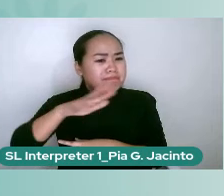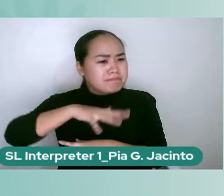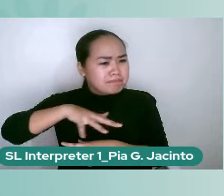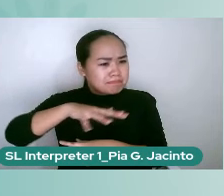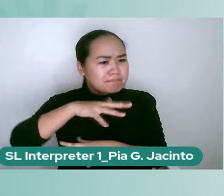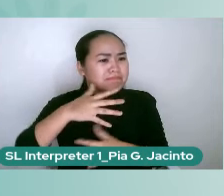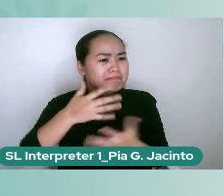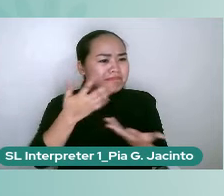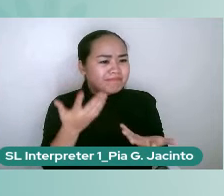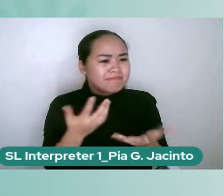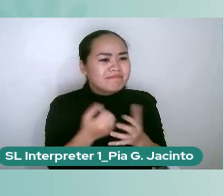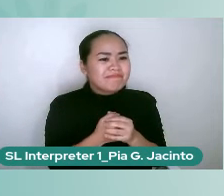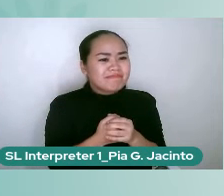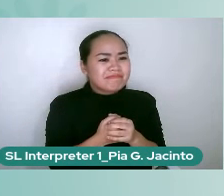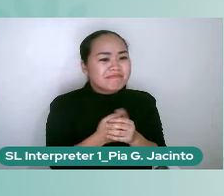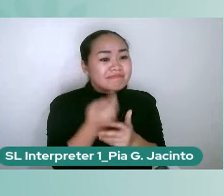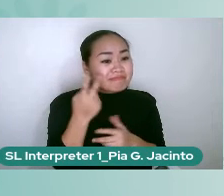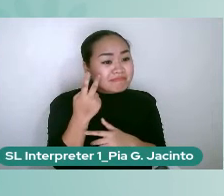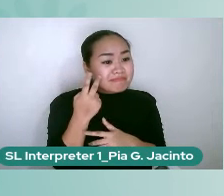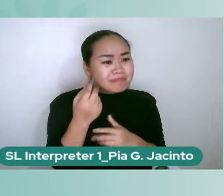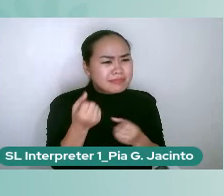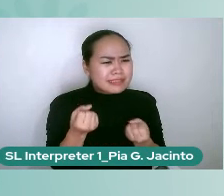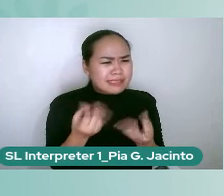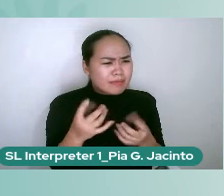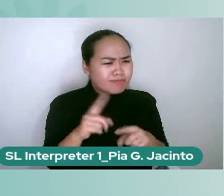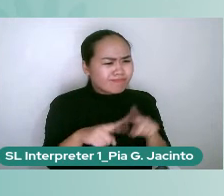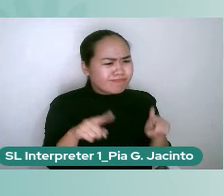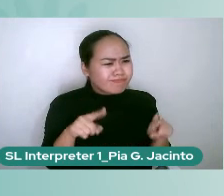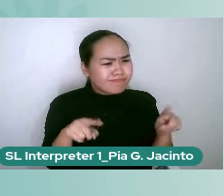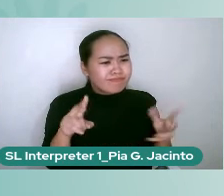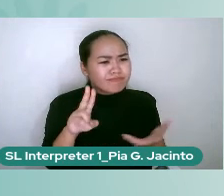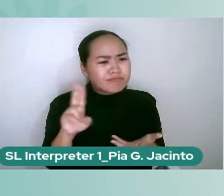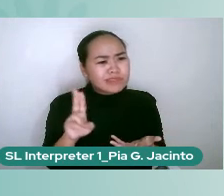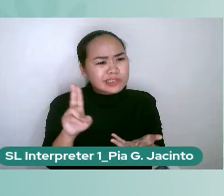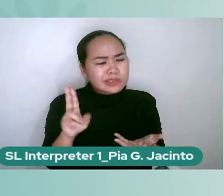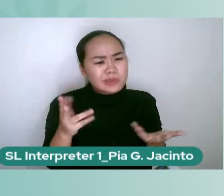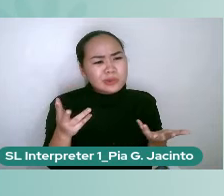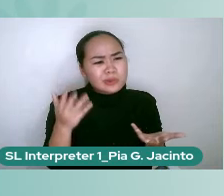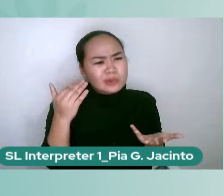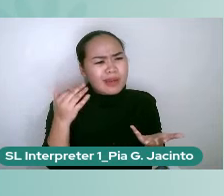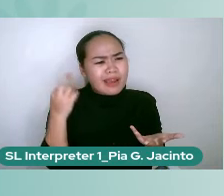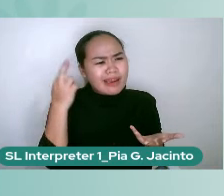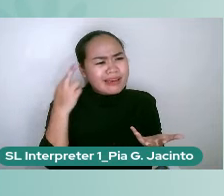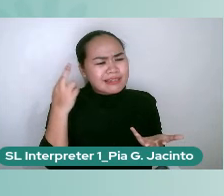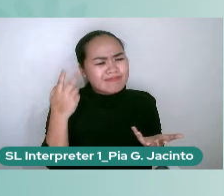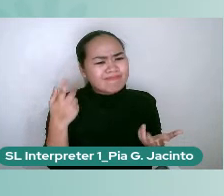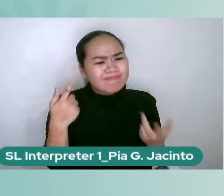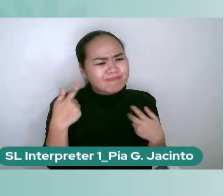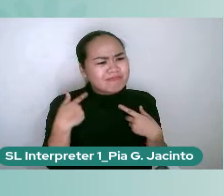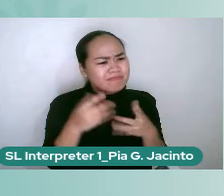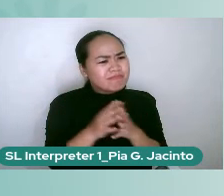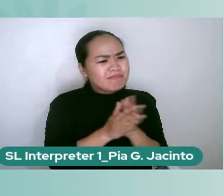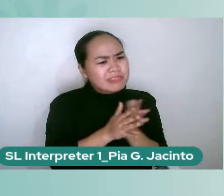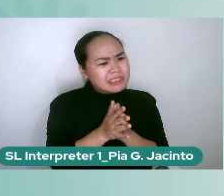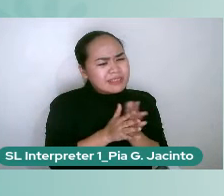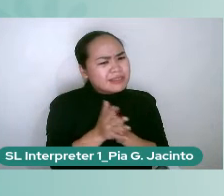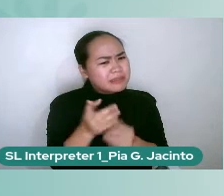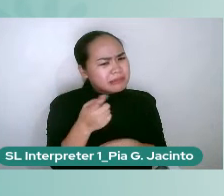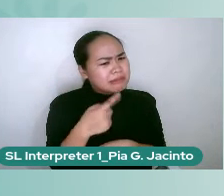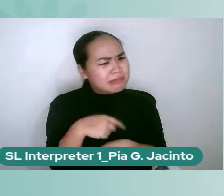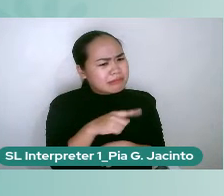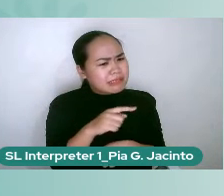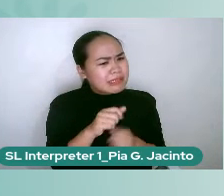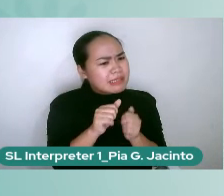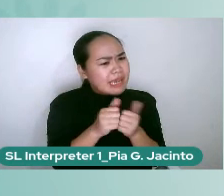As you can see here, we have a variety of platforms in the lab, and the reason that we do that is we're very interested in the relative performance of the